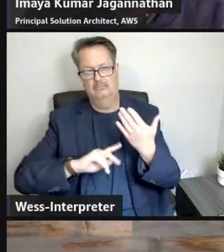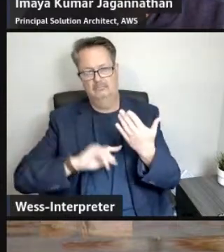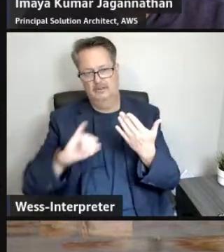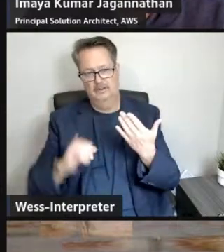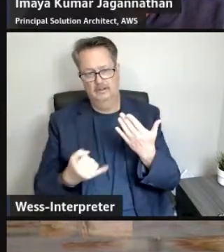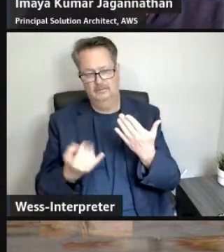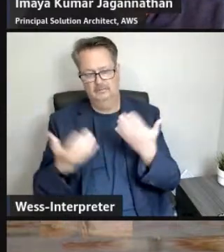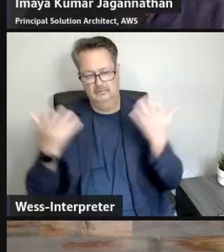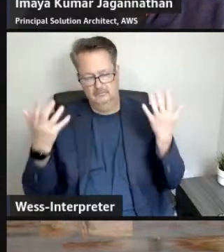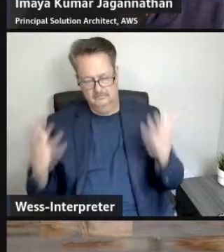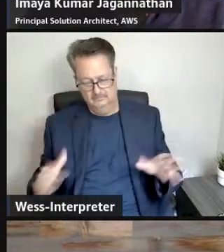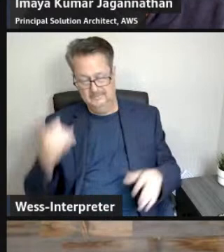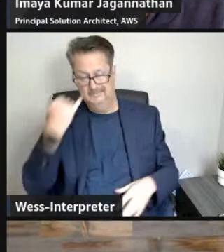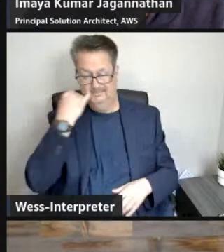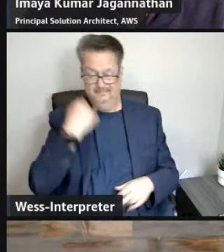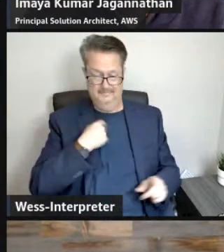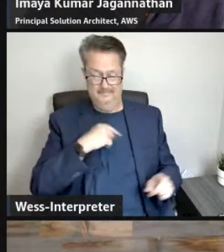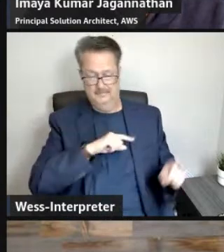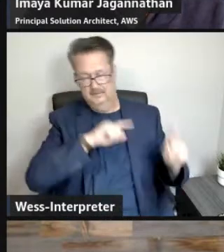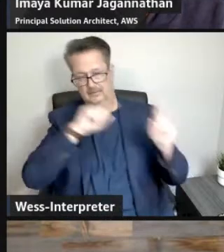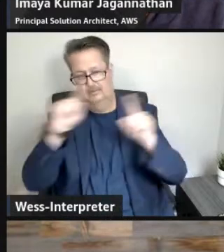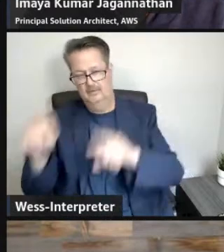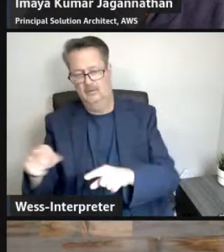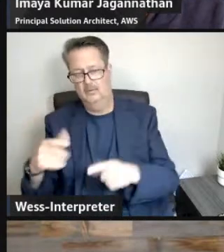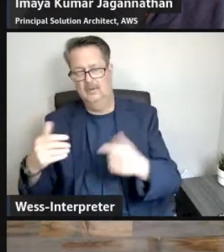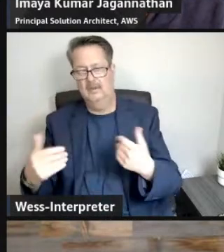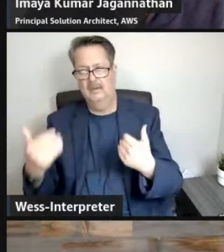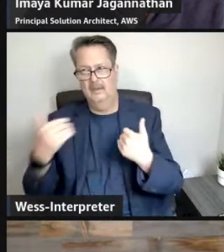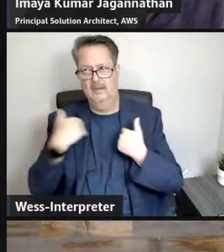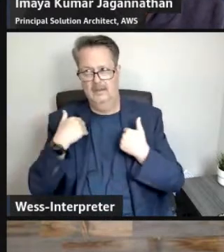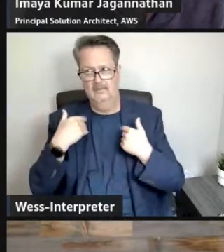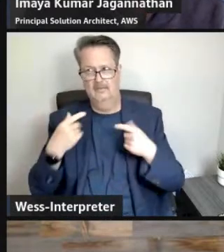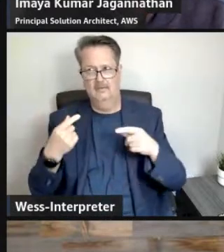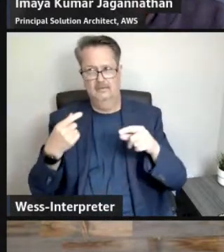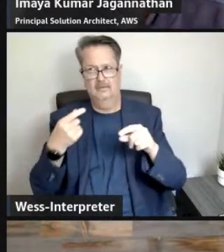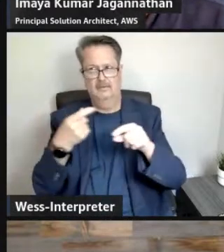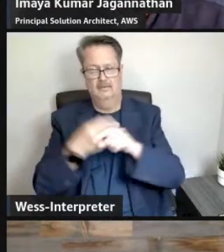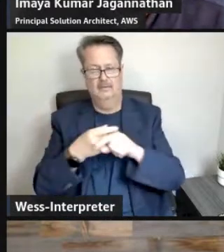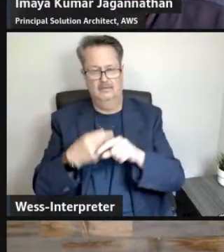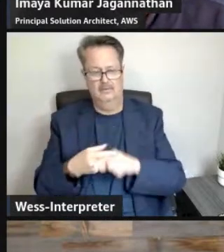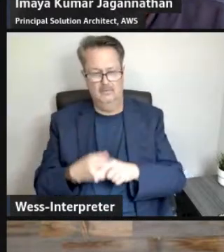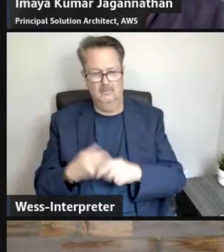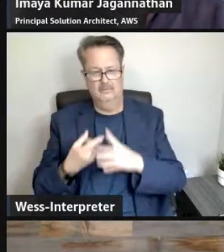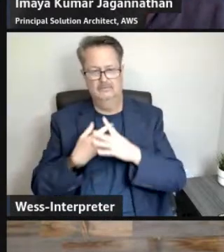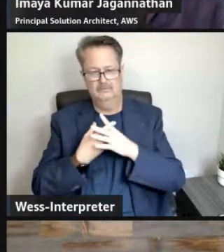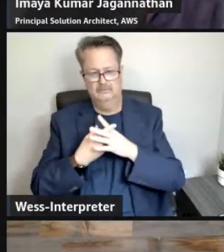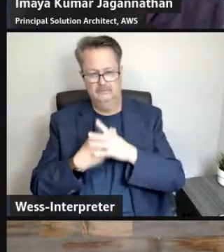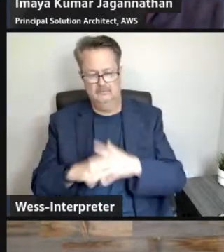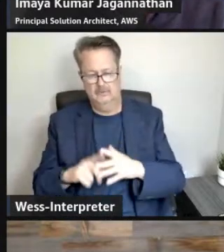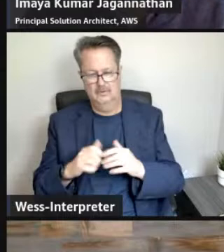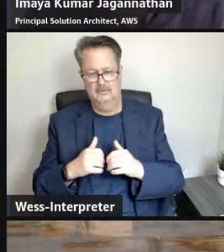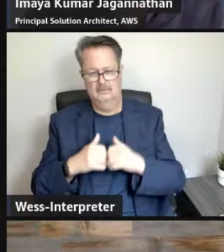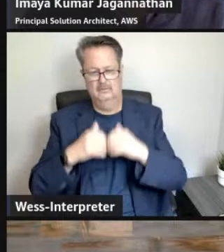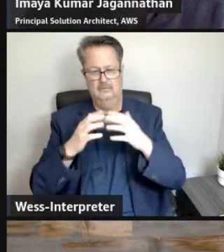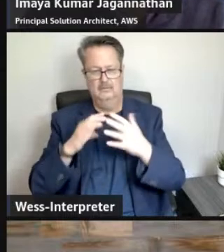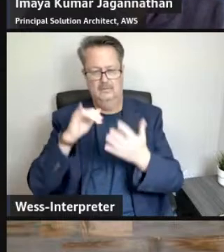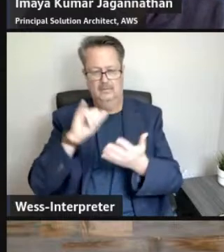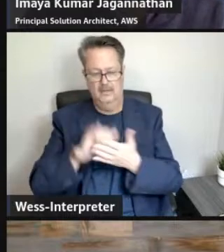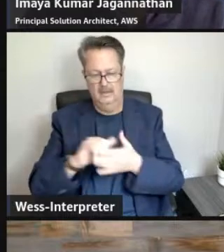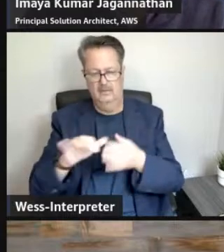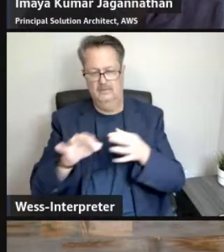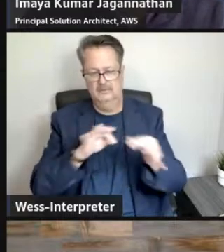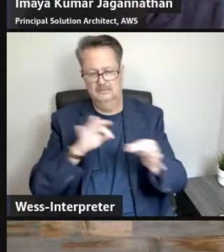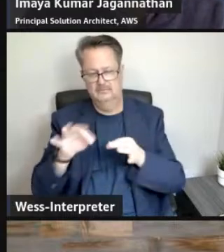I go we have a couple of examples. I will start with that, and then we'll explain what it